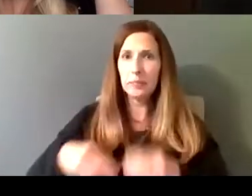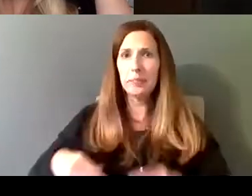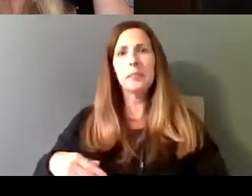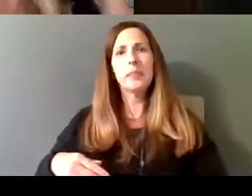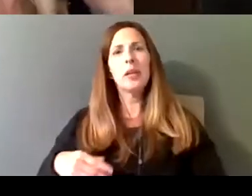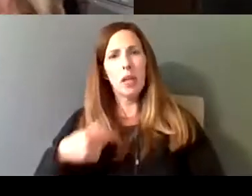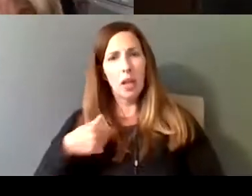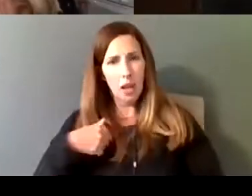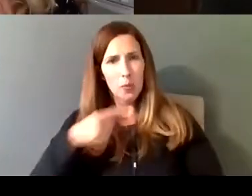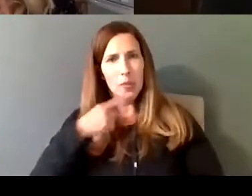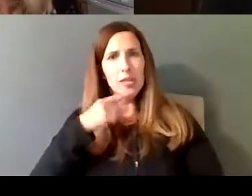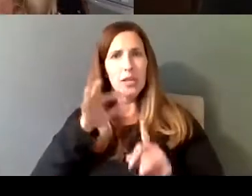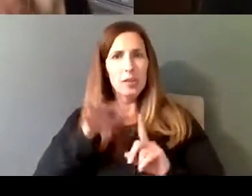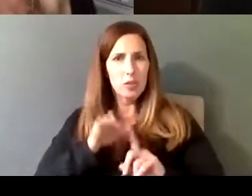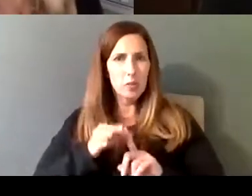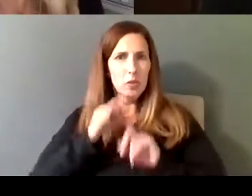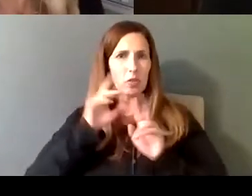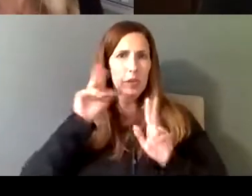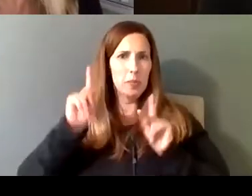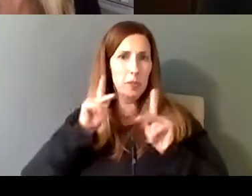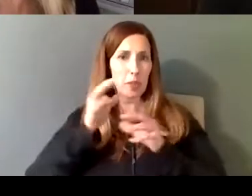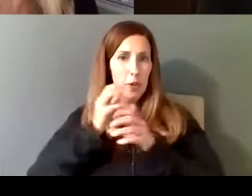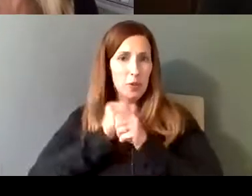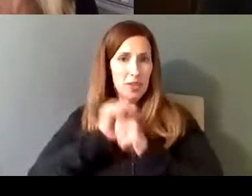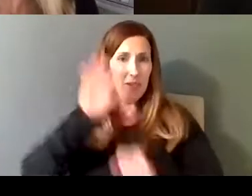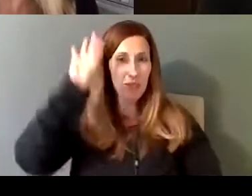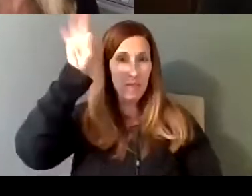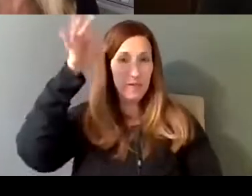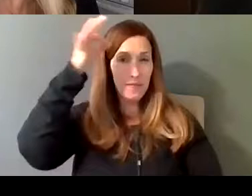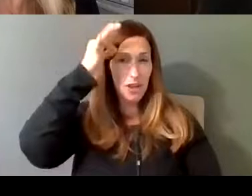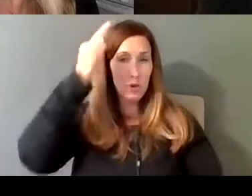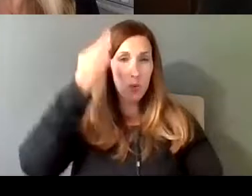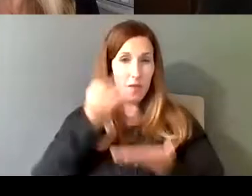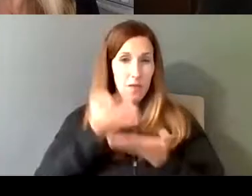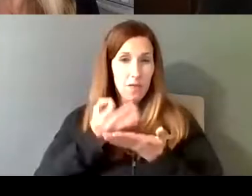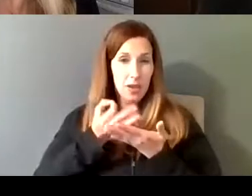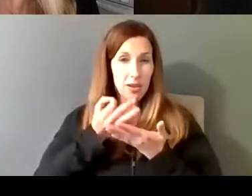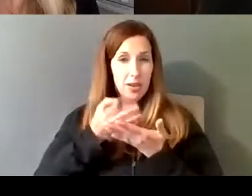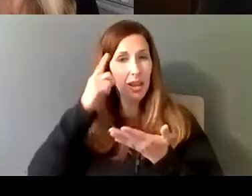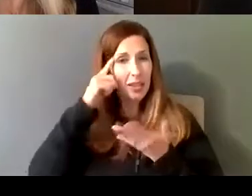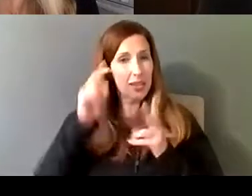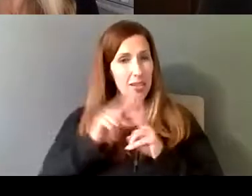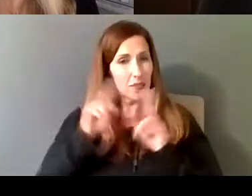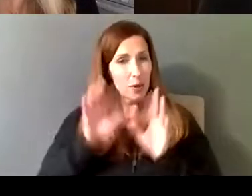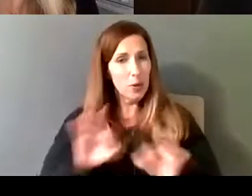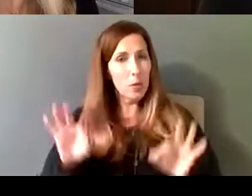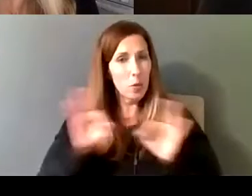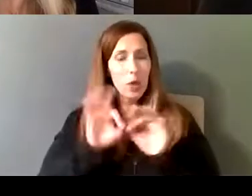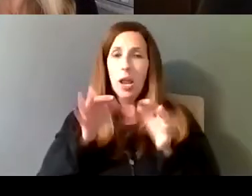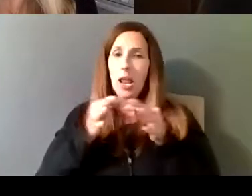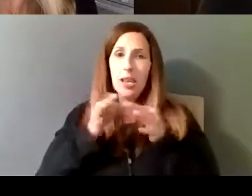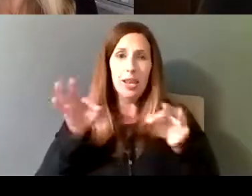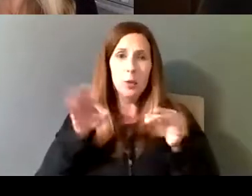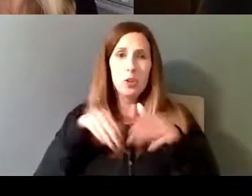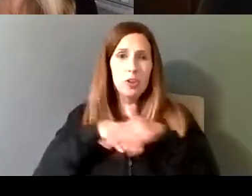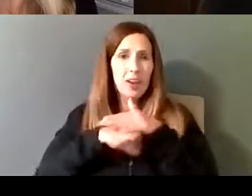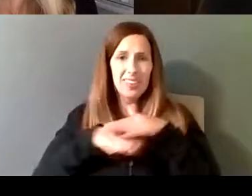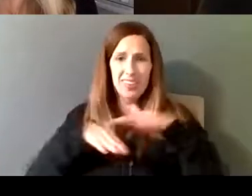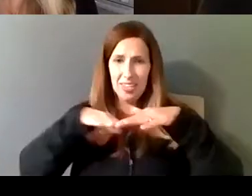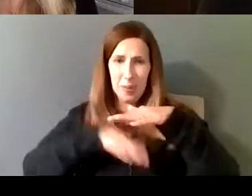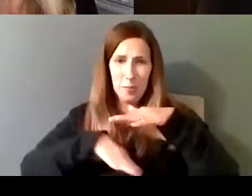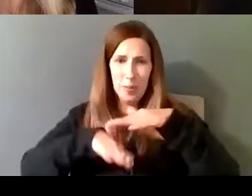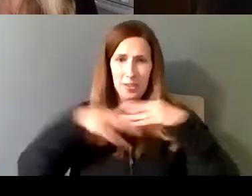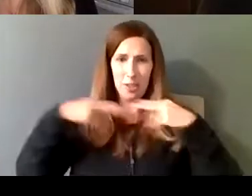especially folks who receive some sort of federal funding, I think that's very important. I mean, language access is a basic human right, and I think everyone